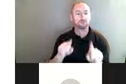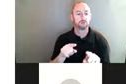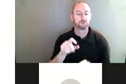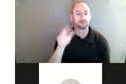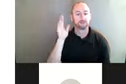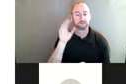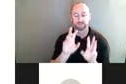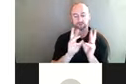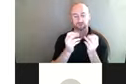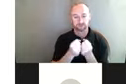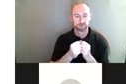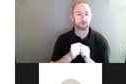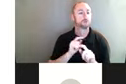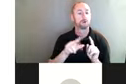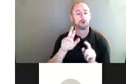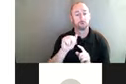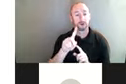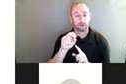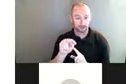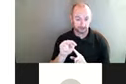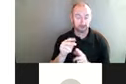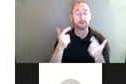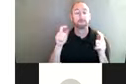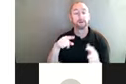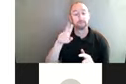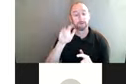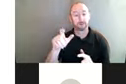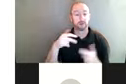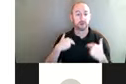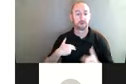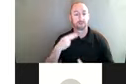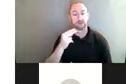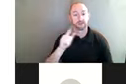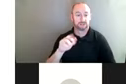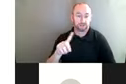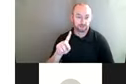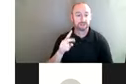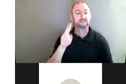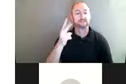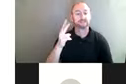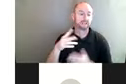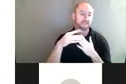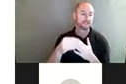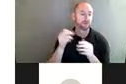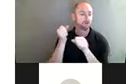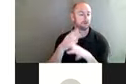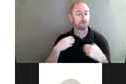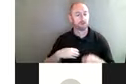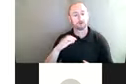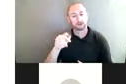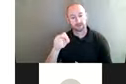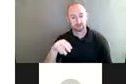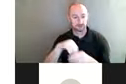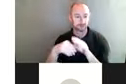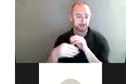seminar. But radon is a major public health hazard in Kentucky. It's the second leading cause of lung cancer in the country.